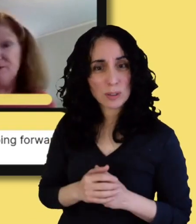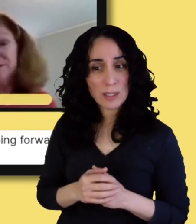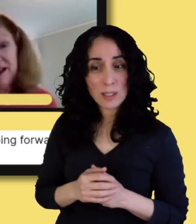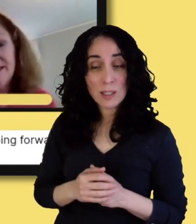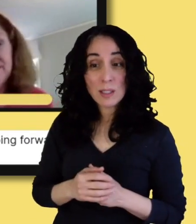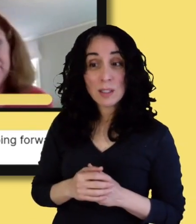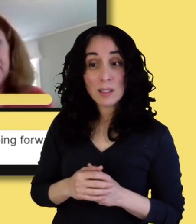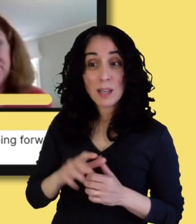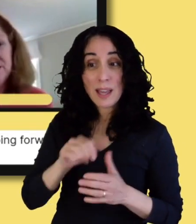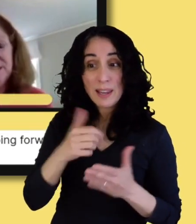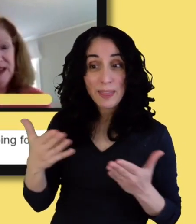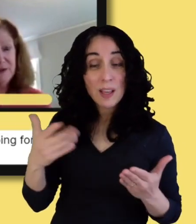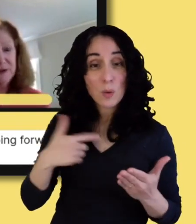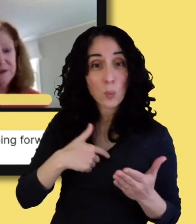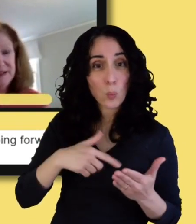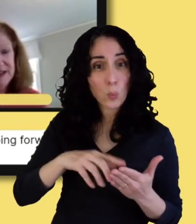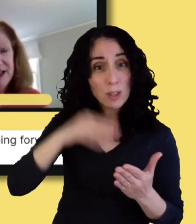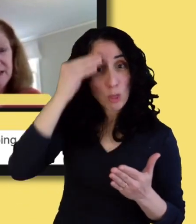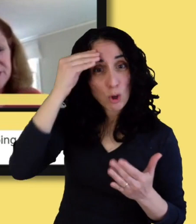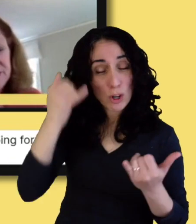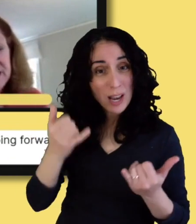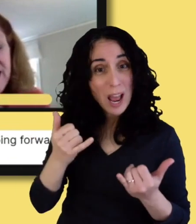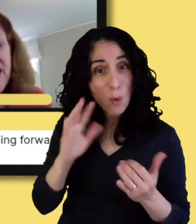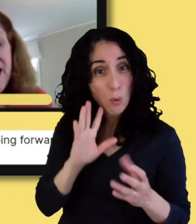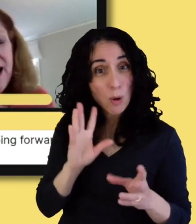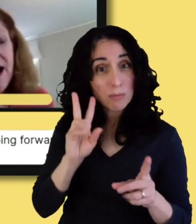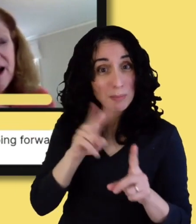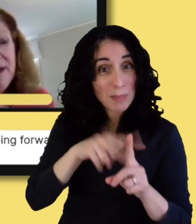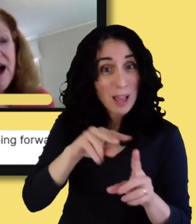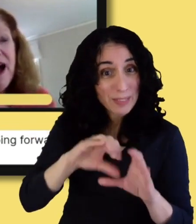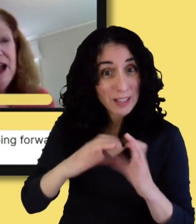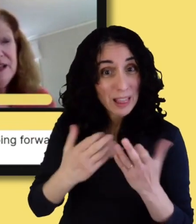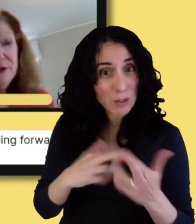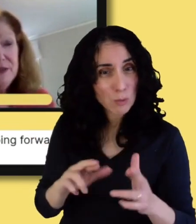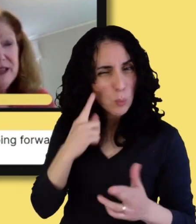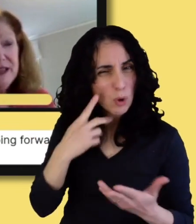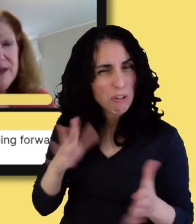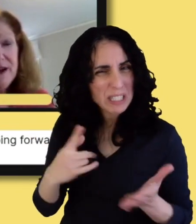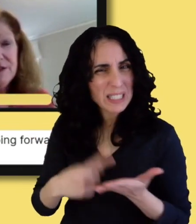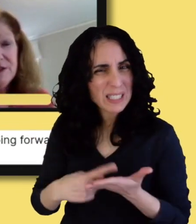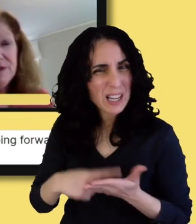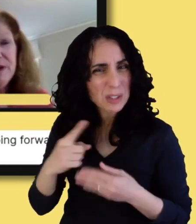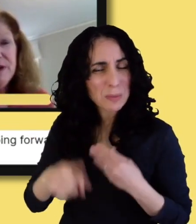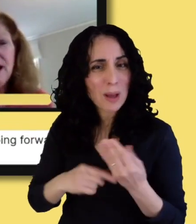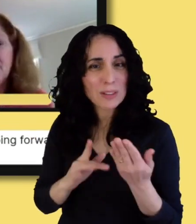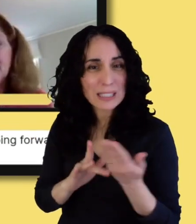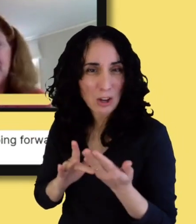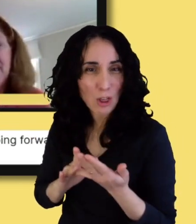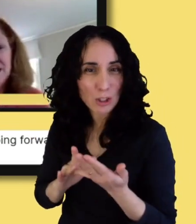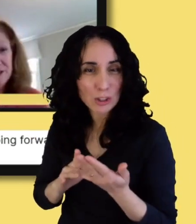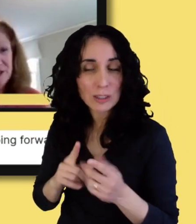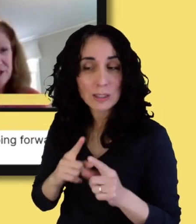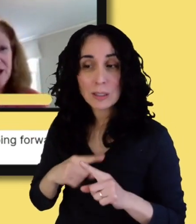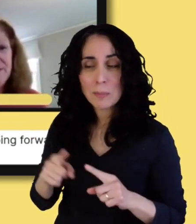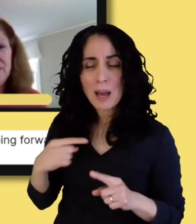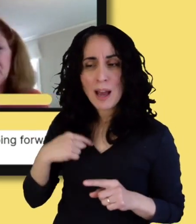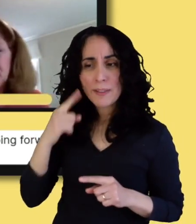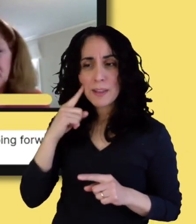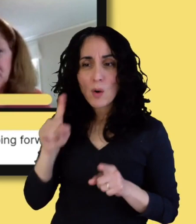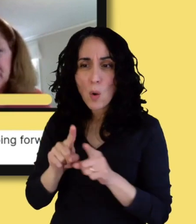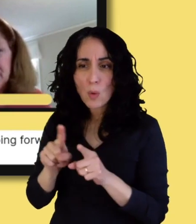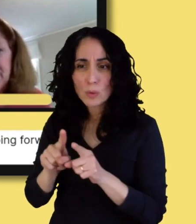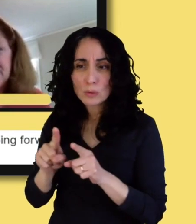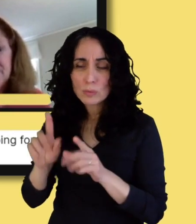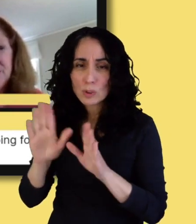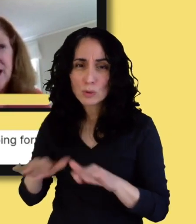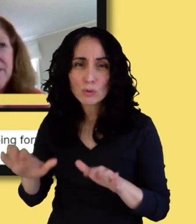our classrooms? And I think we've talked about that in terms of the technology. Um, I do think we are doing an excellent job. The